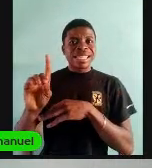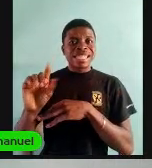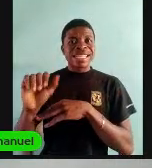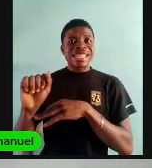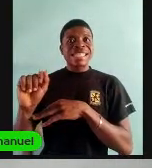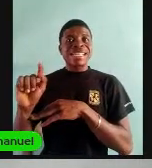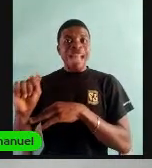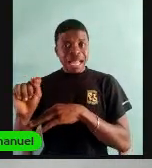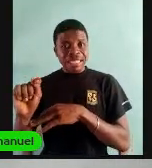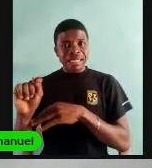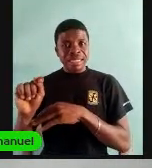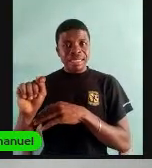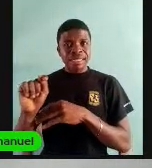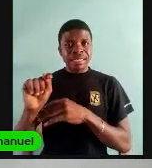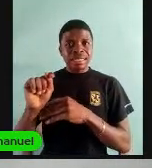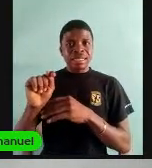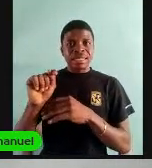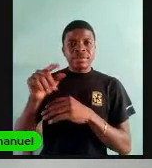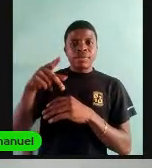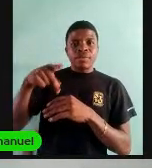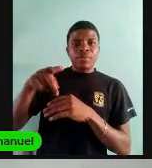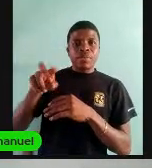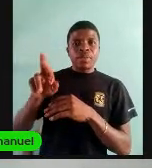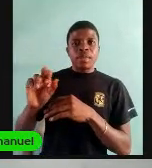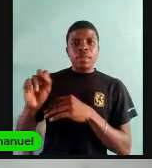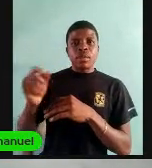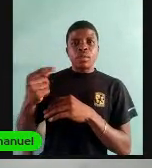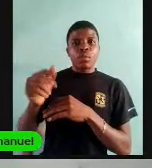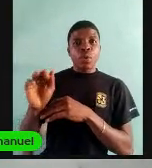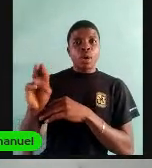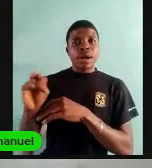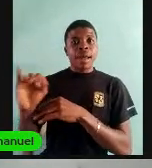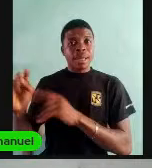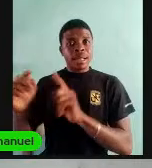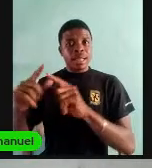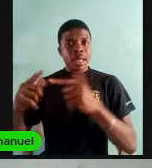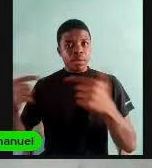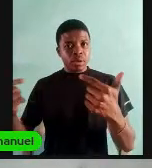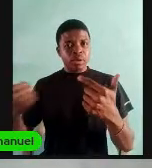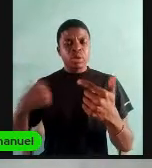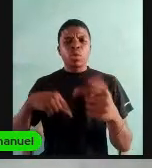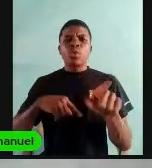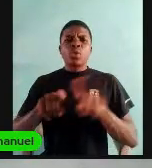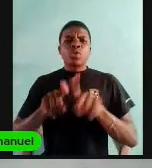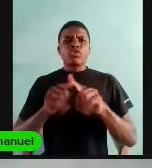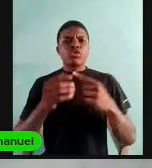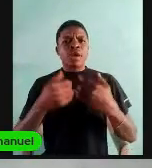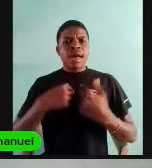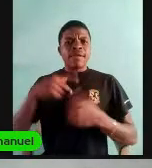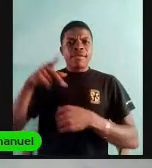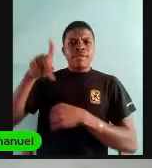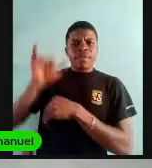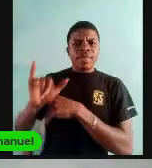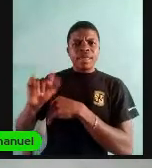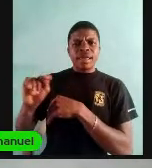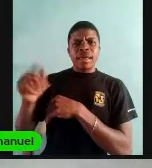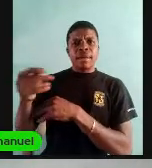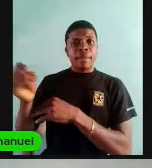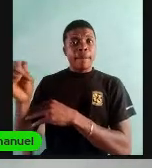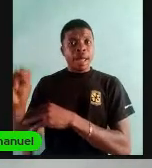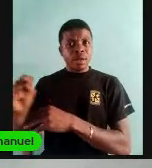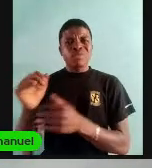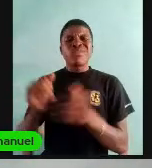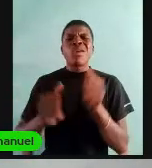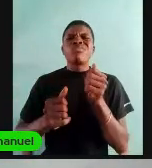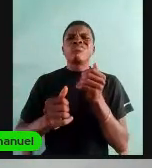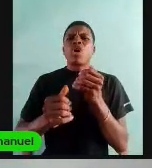Development. And then we have the Python programming language. Now, this Python actually It's mostly used for what data analysis, data science.